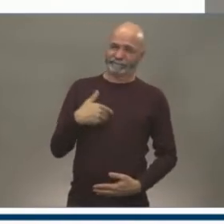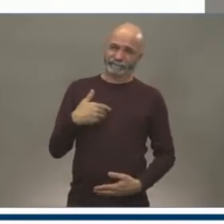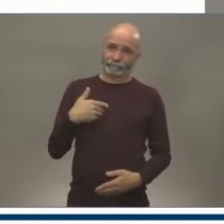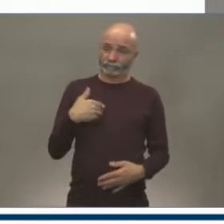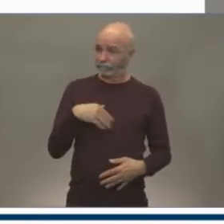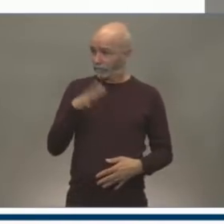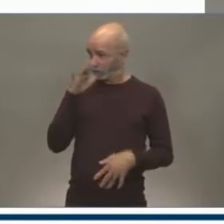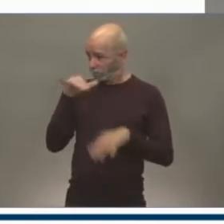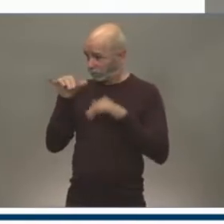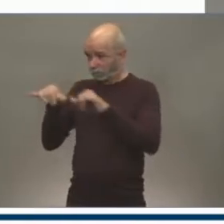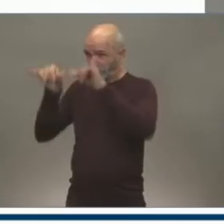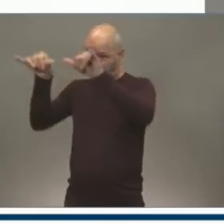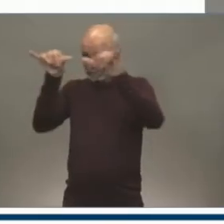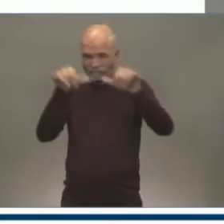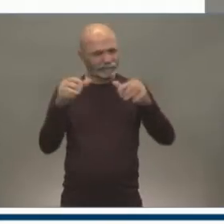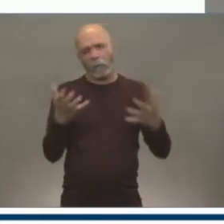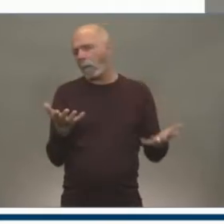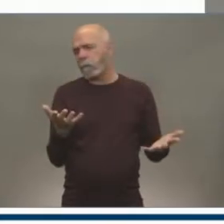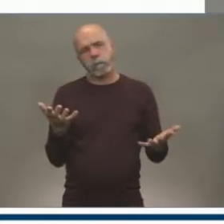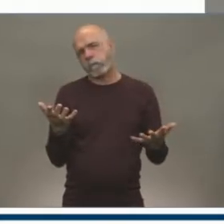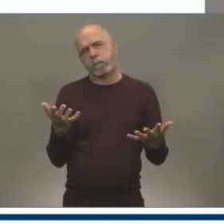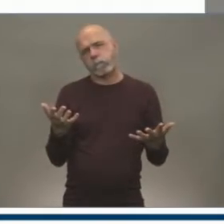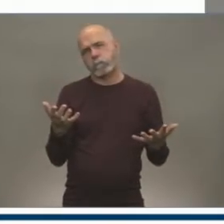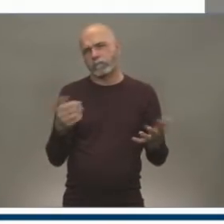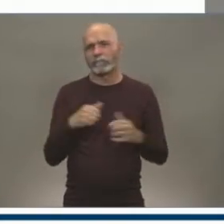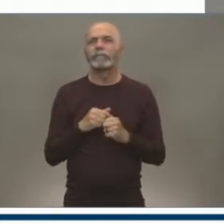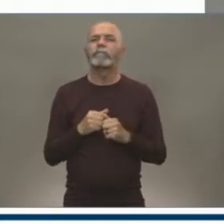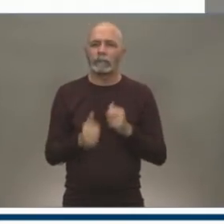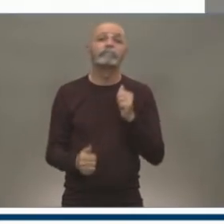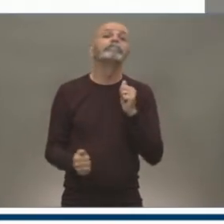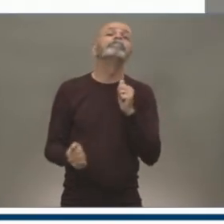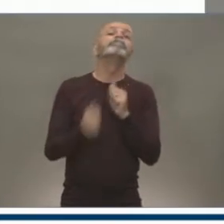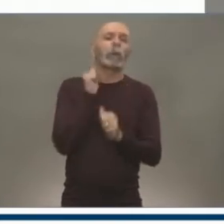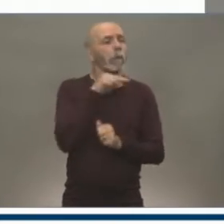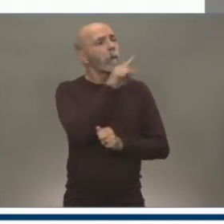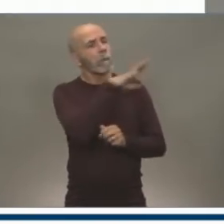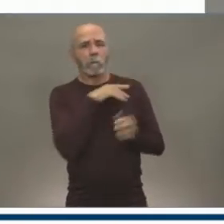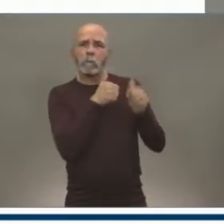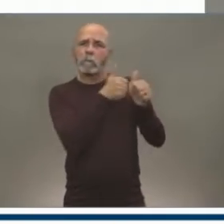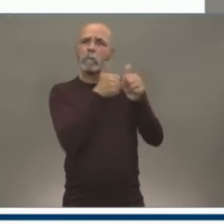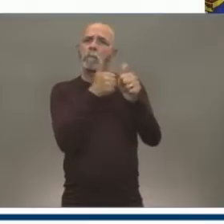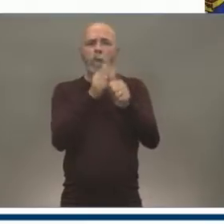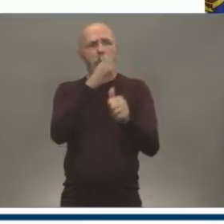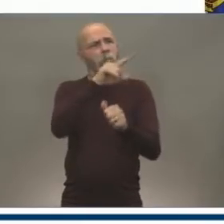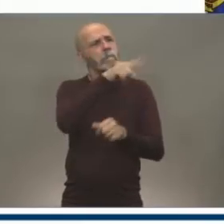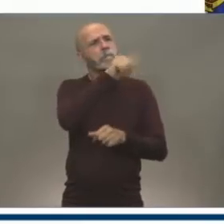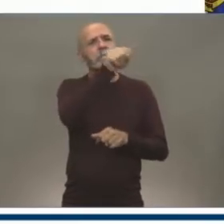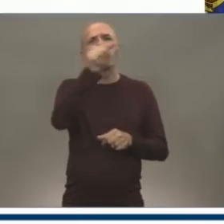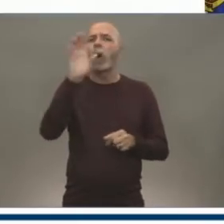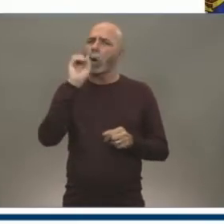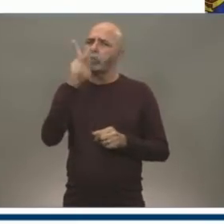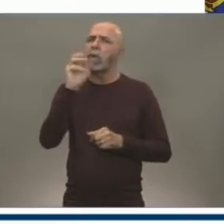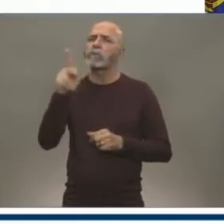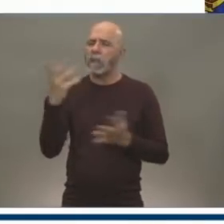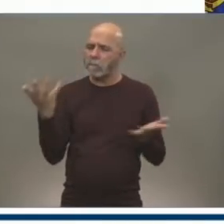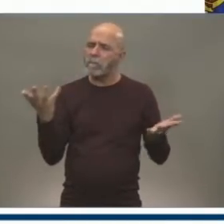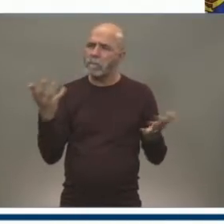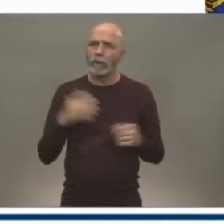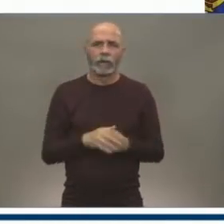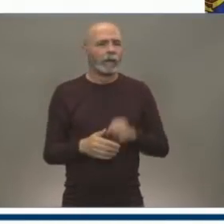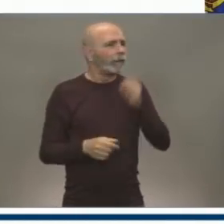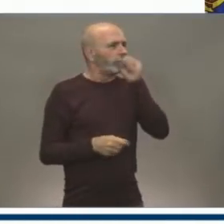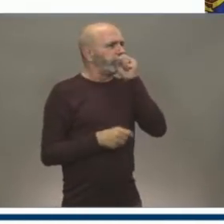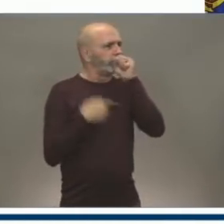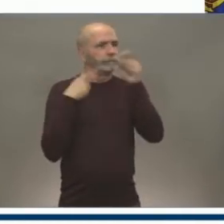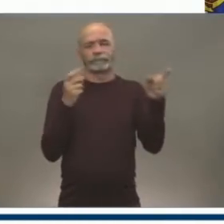we really work hard to be consistent in the areas where it makes sense to be consistent. And I think the approach that public health has been